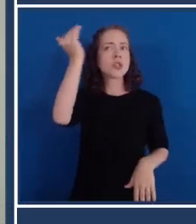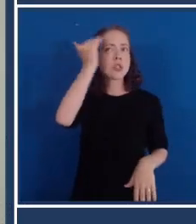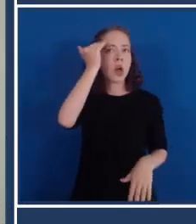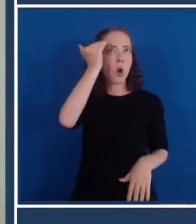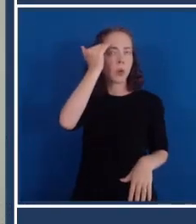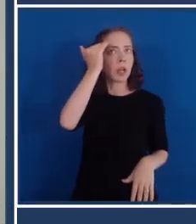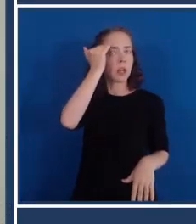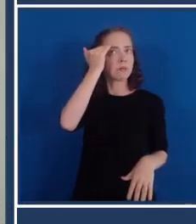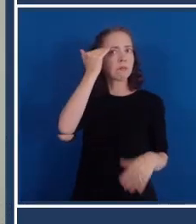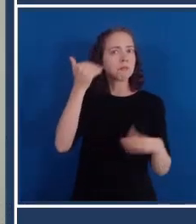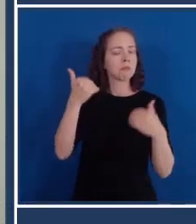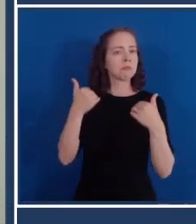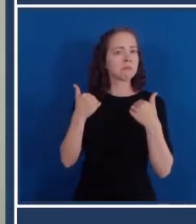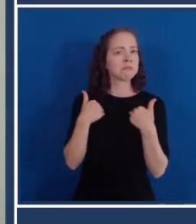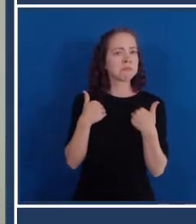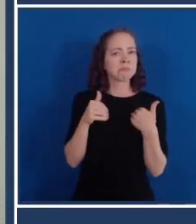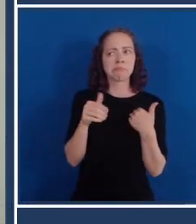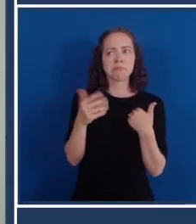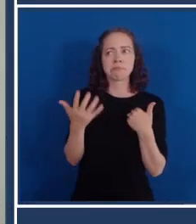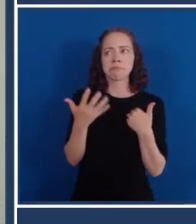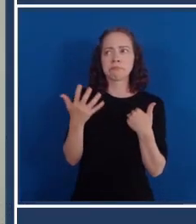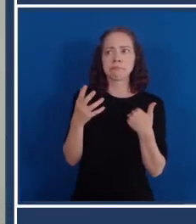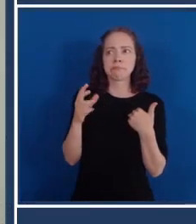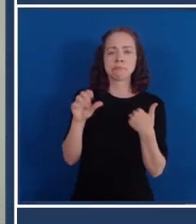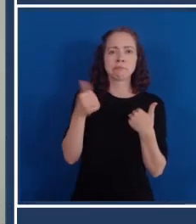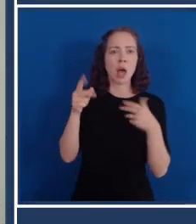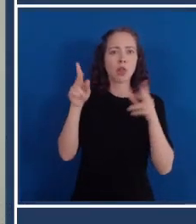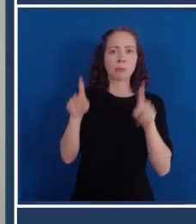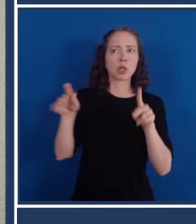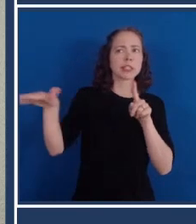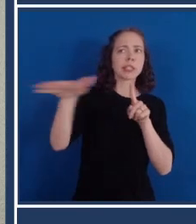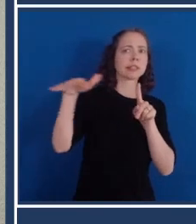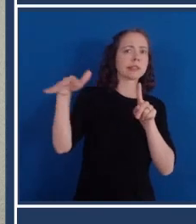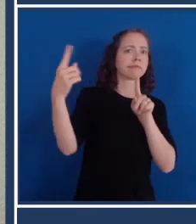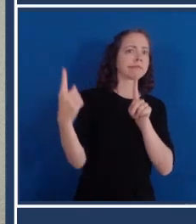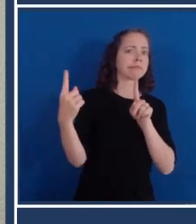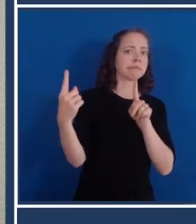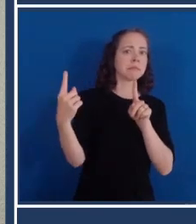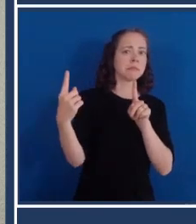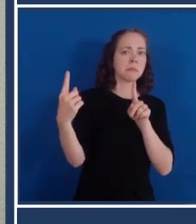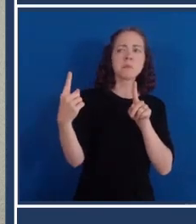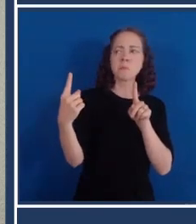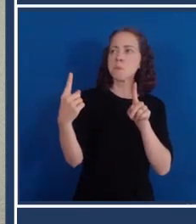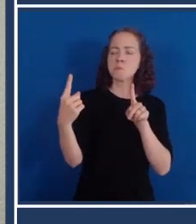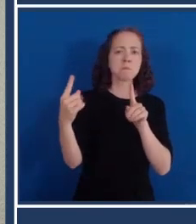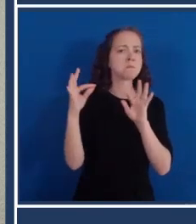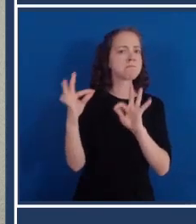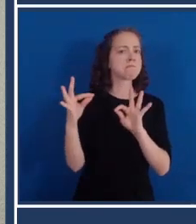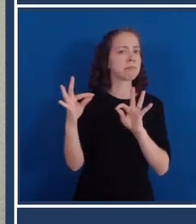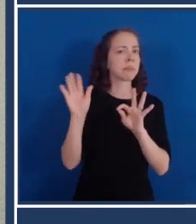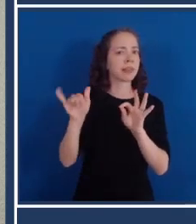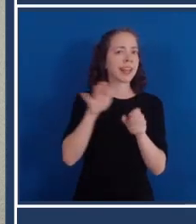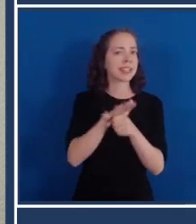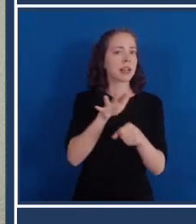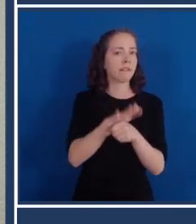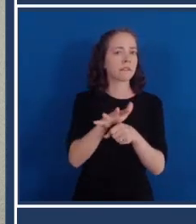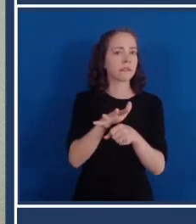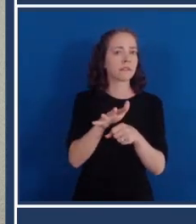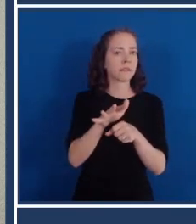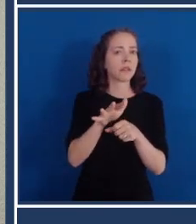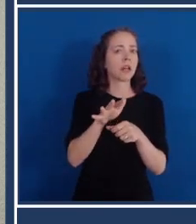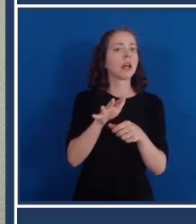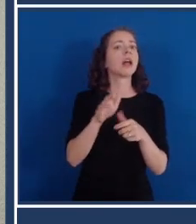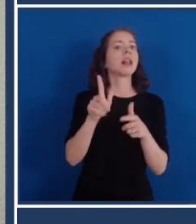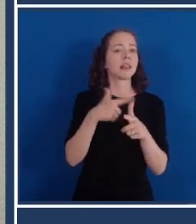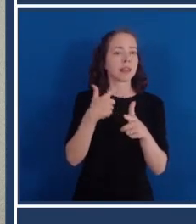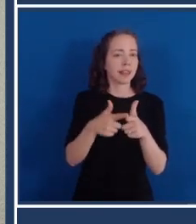person over in the same space was enough for that to lead to the